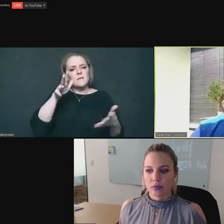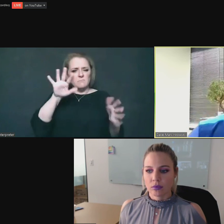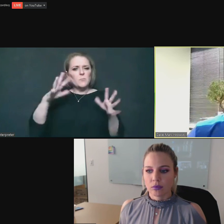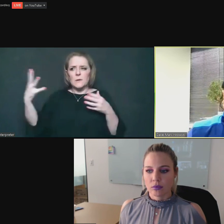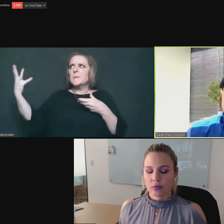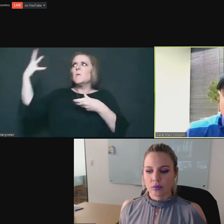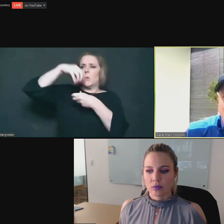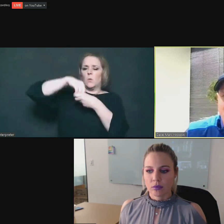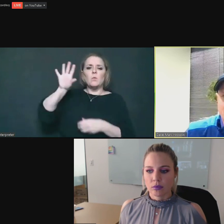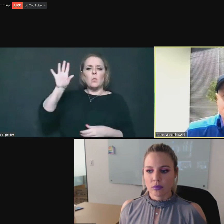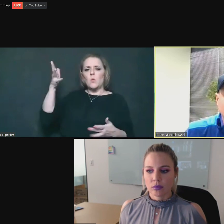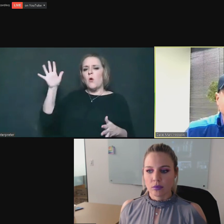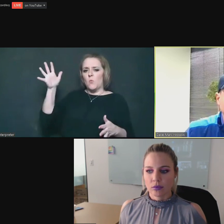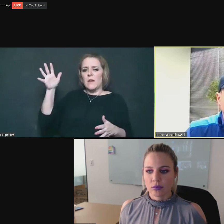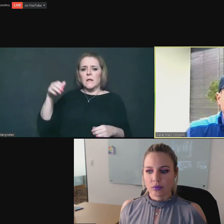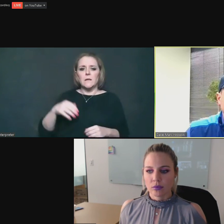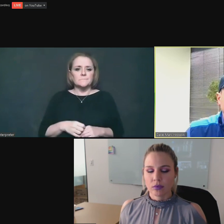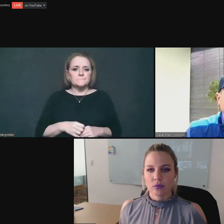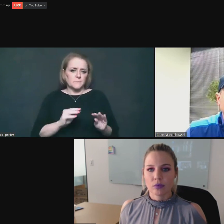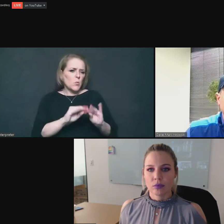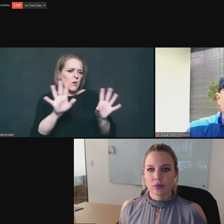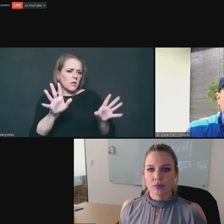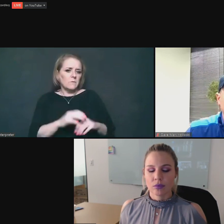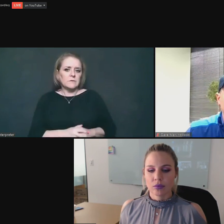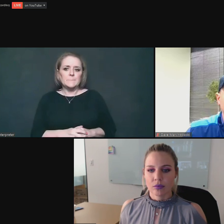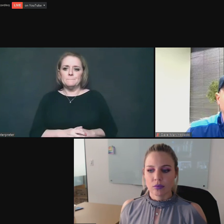just want to clarify that. Yeah,